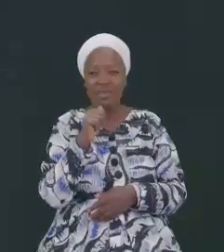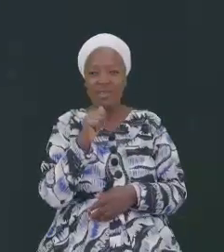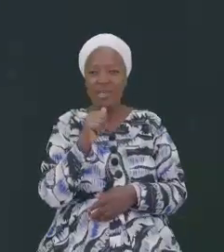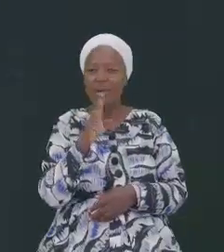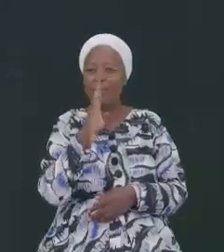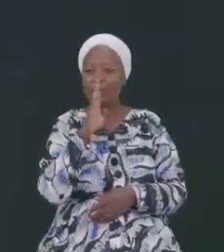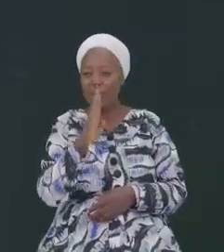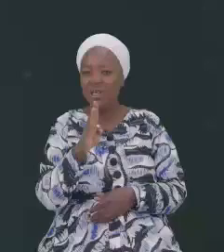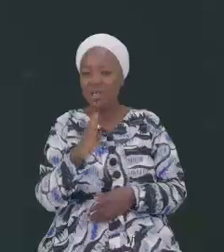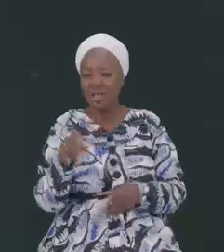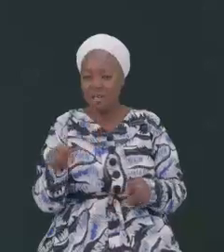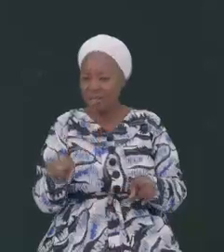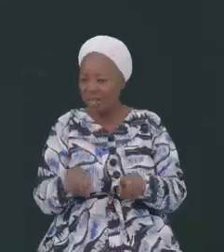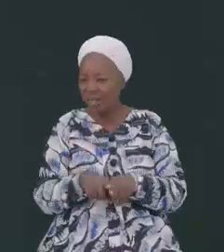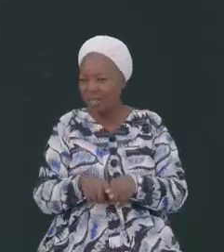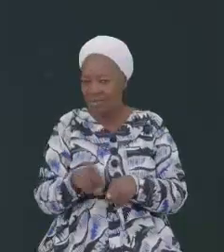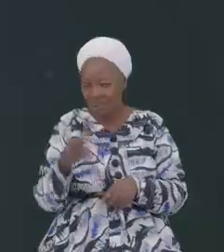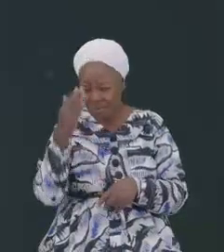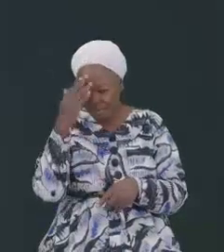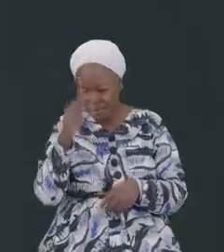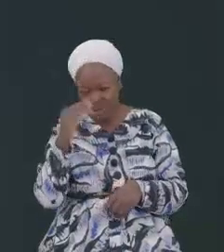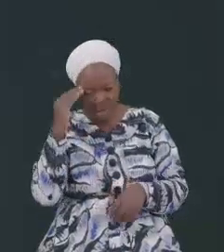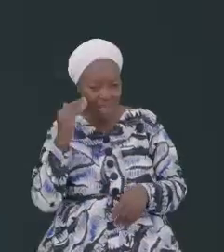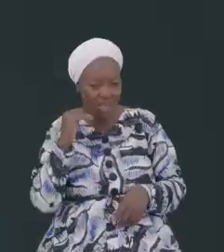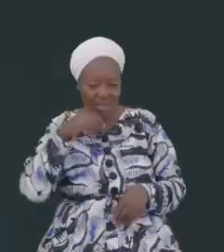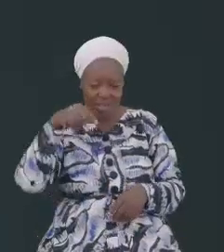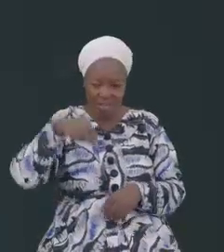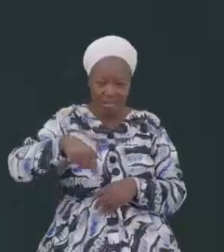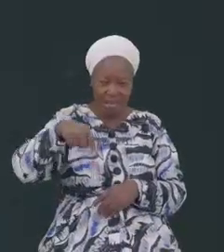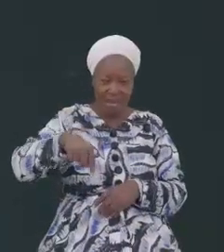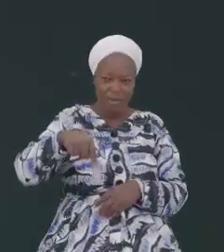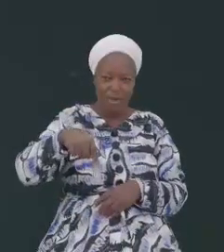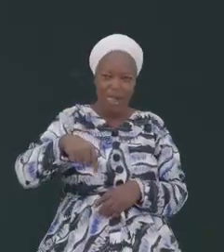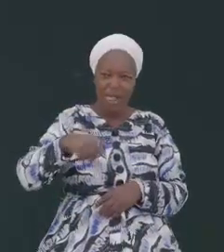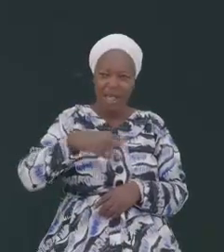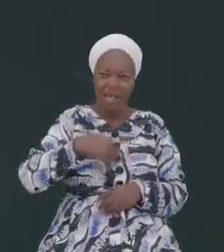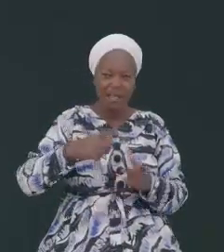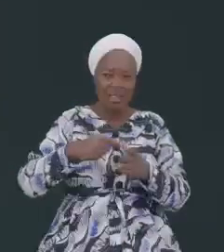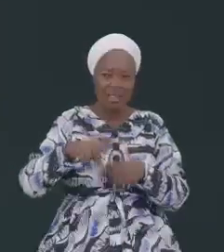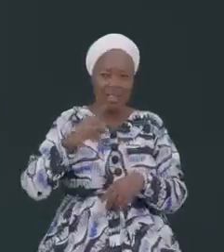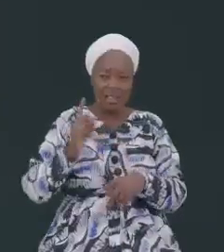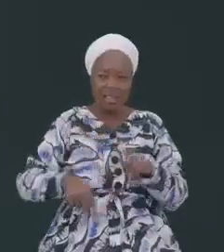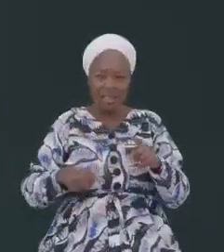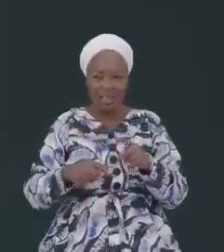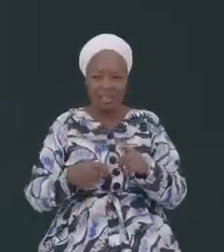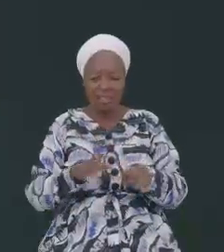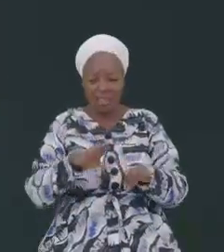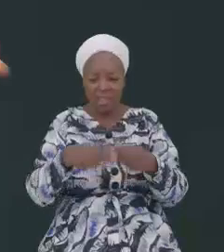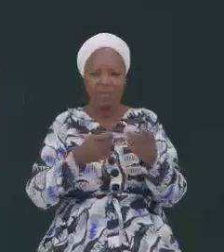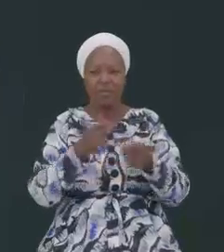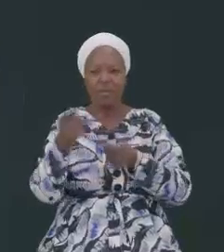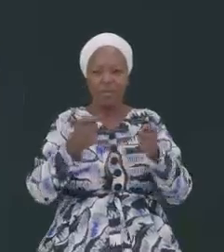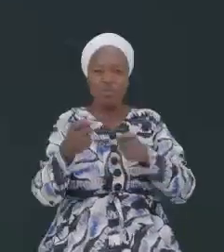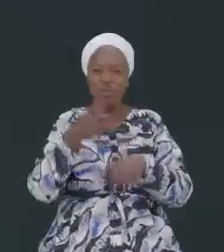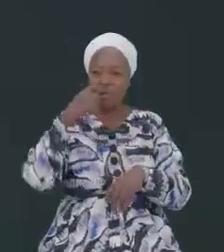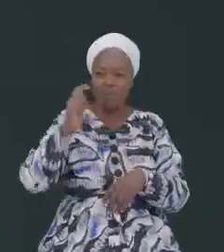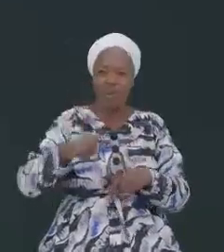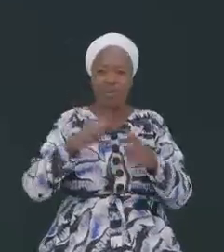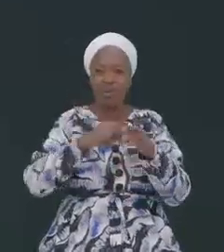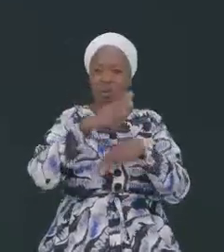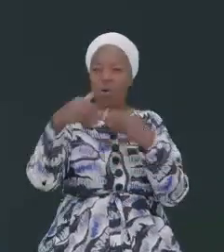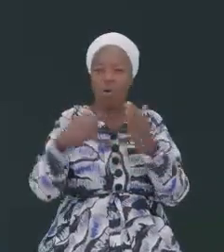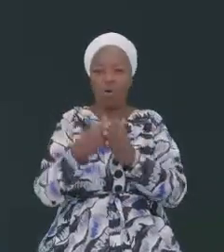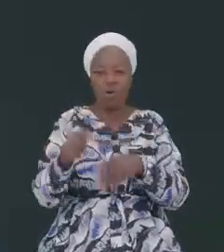be like, you know, the head is down and you cannot give control and command to the rest of the